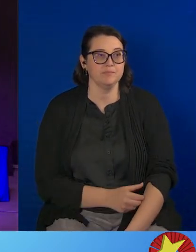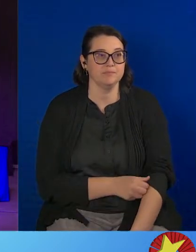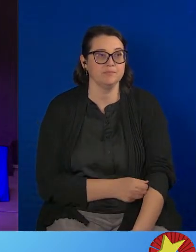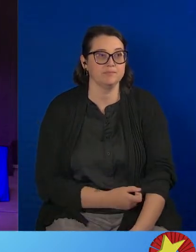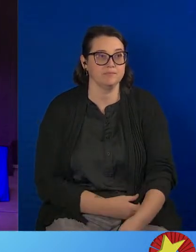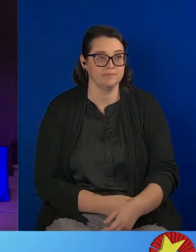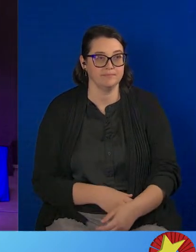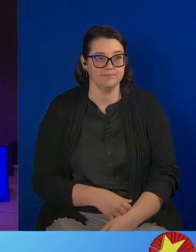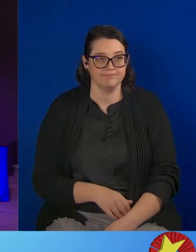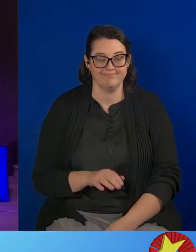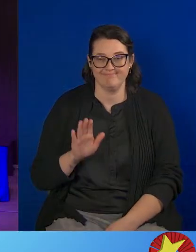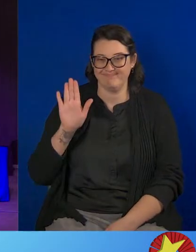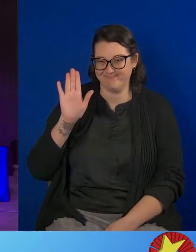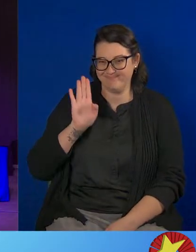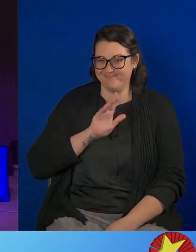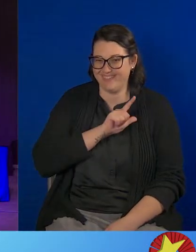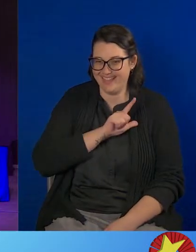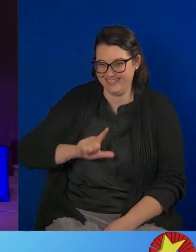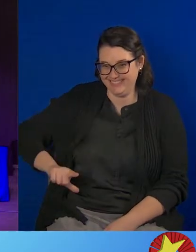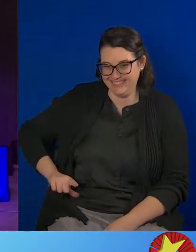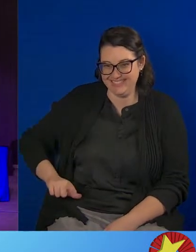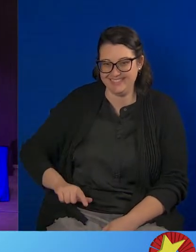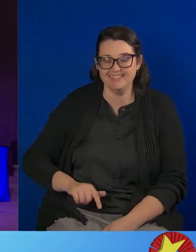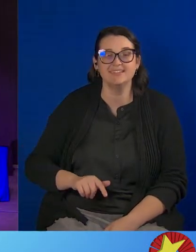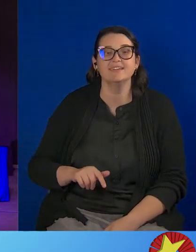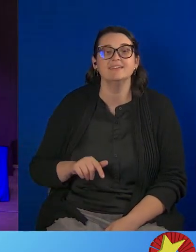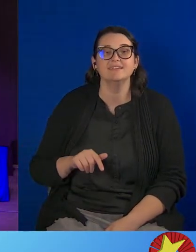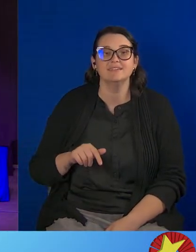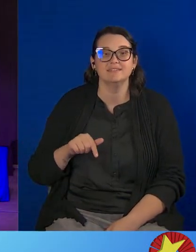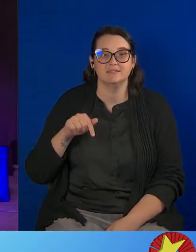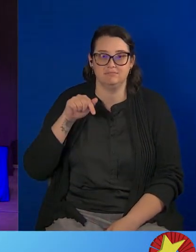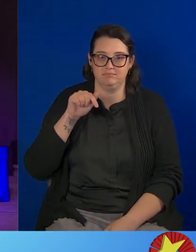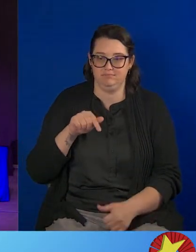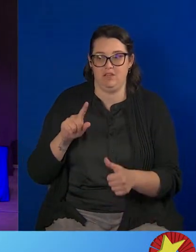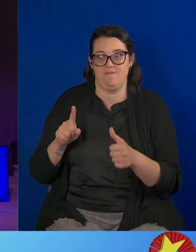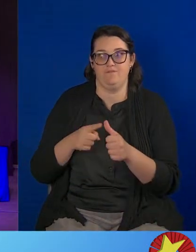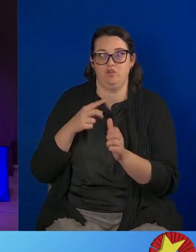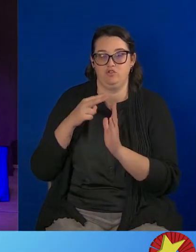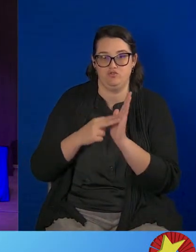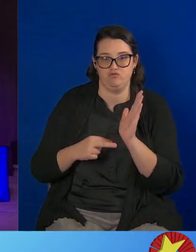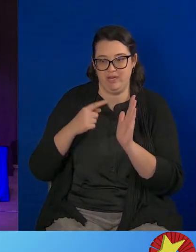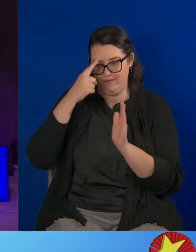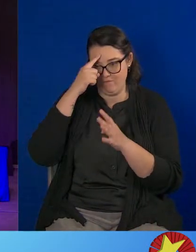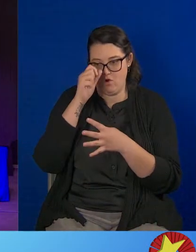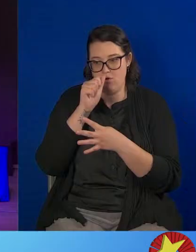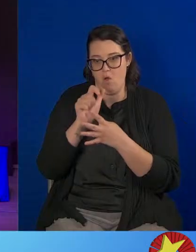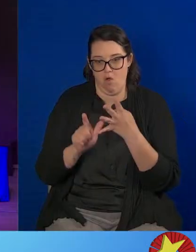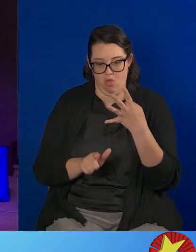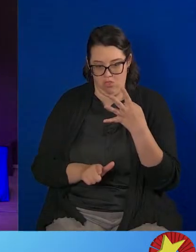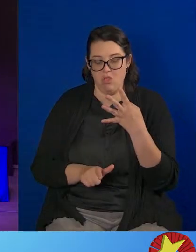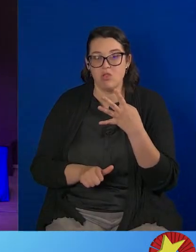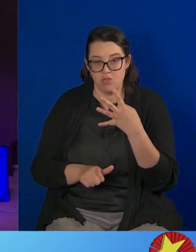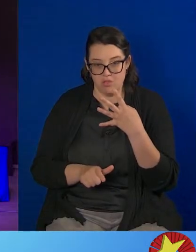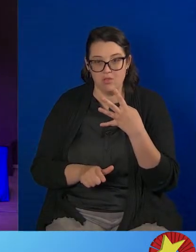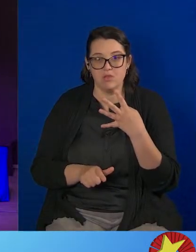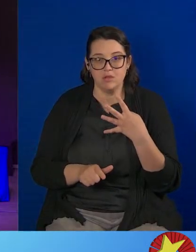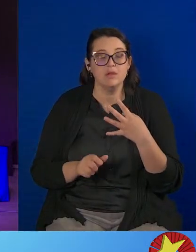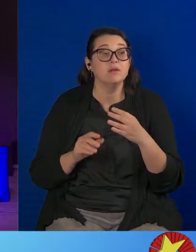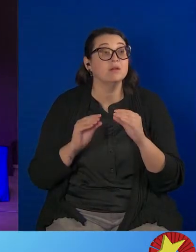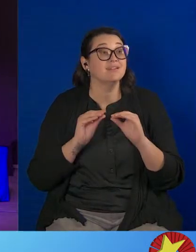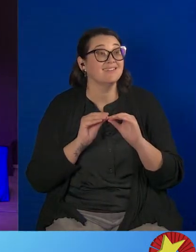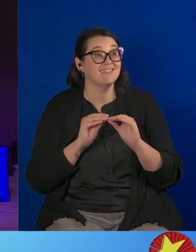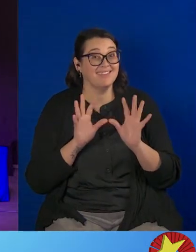This is Linda. So this is our first read for all four of these policies. And just to clarify,